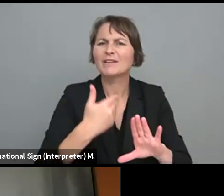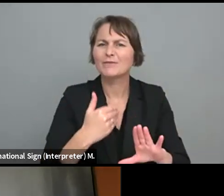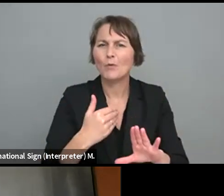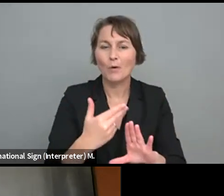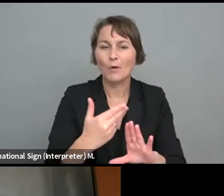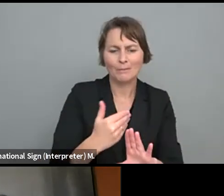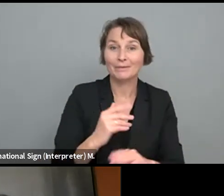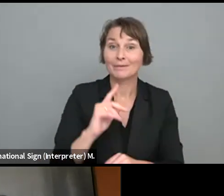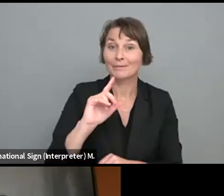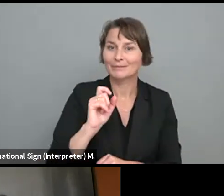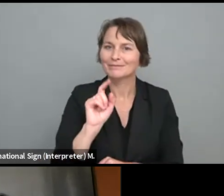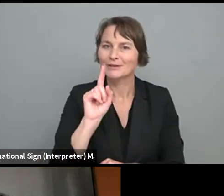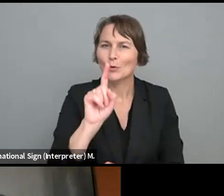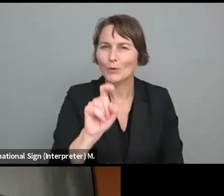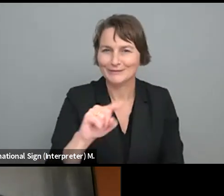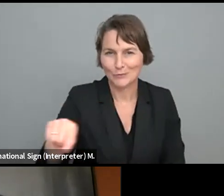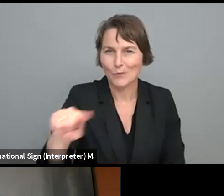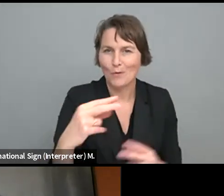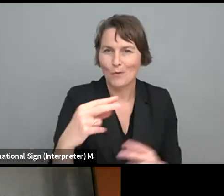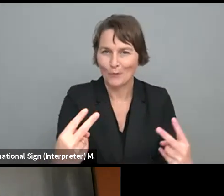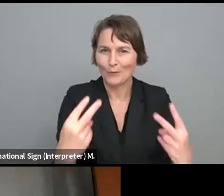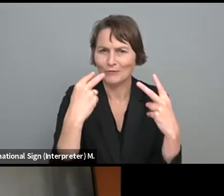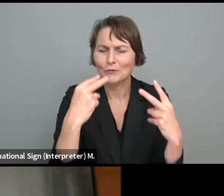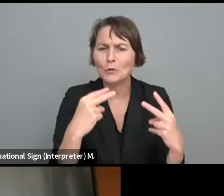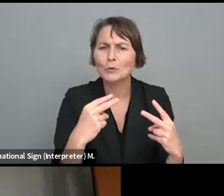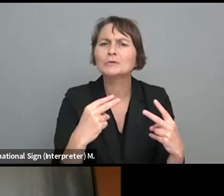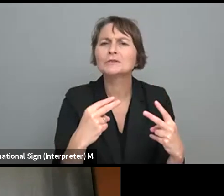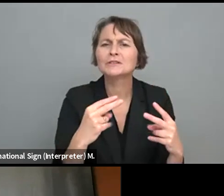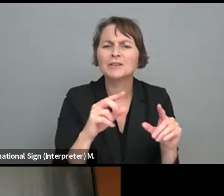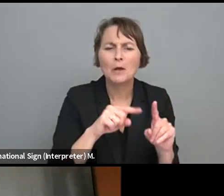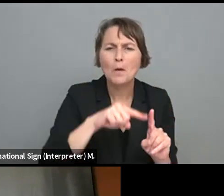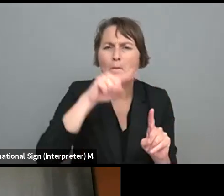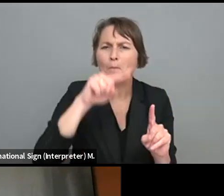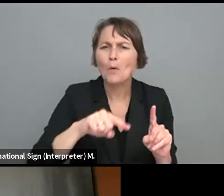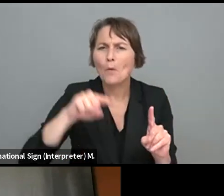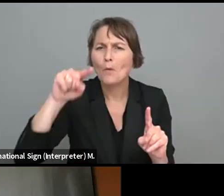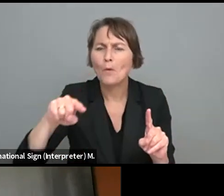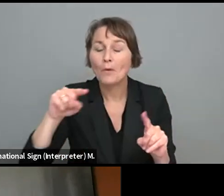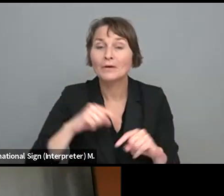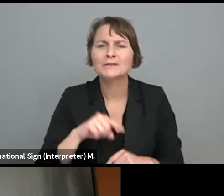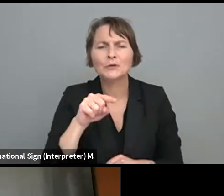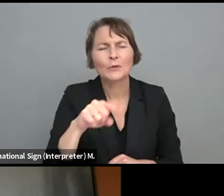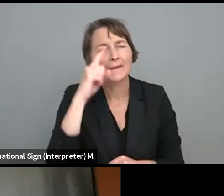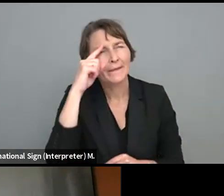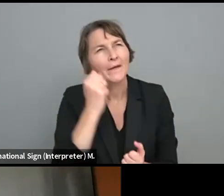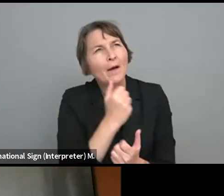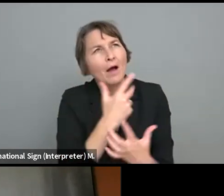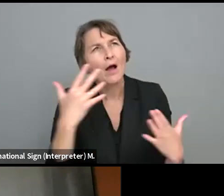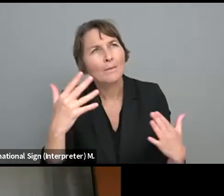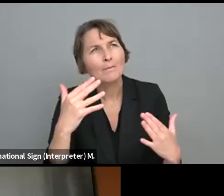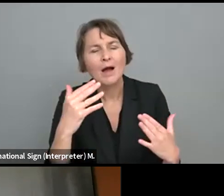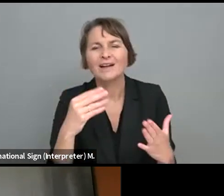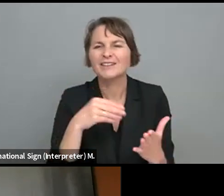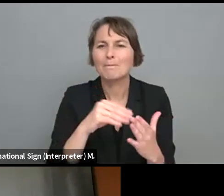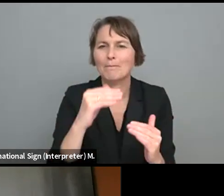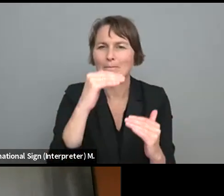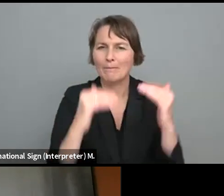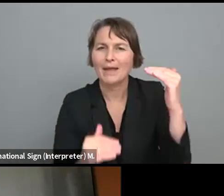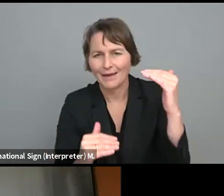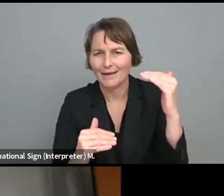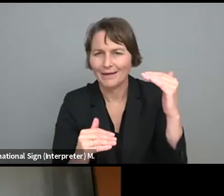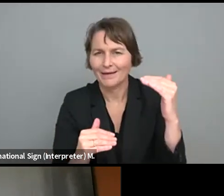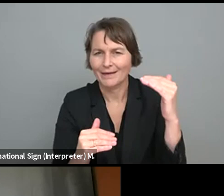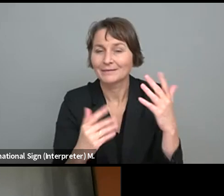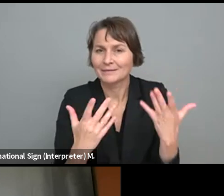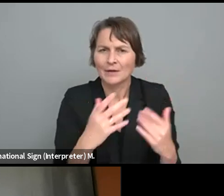first question to the first poll, which was, what is the estimated gender pay gap? We know that women are paid about 20% less than men.